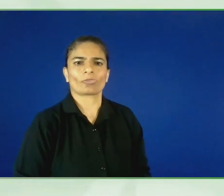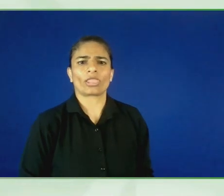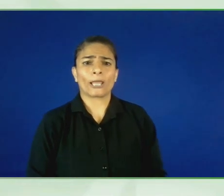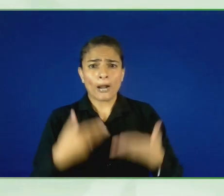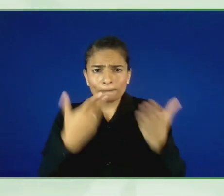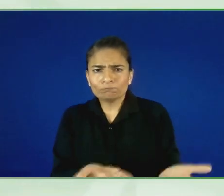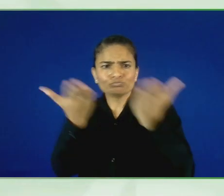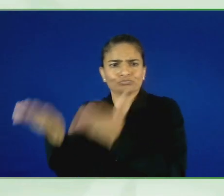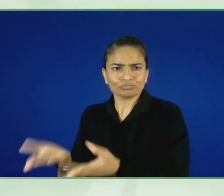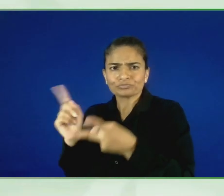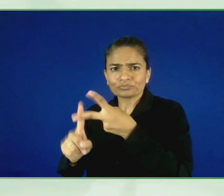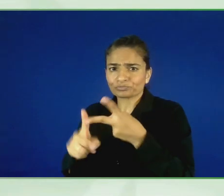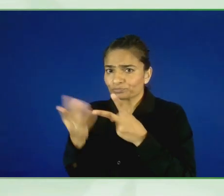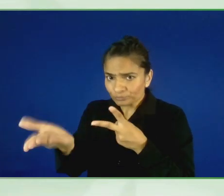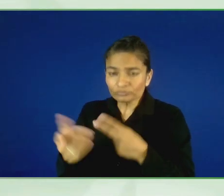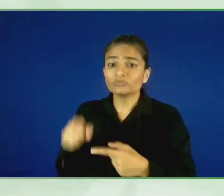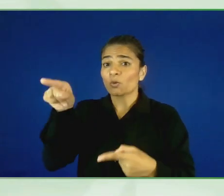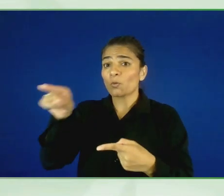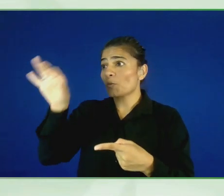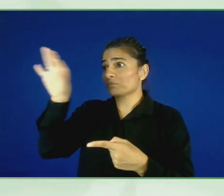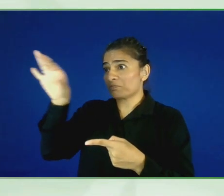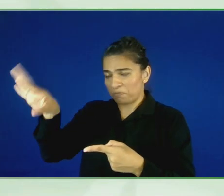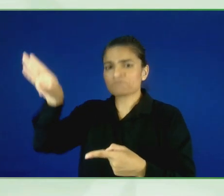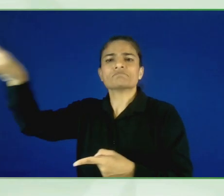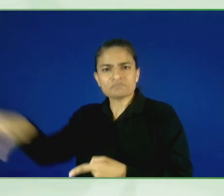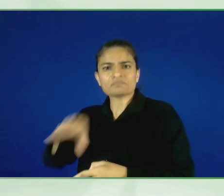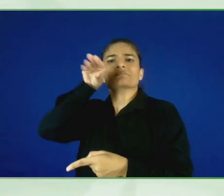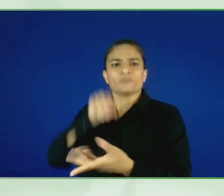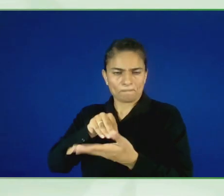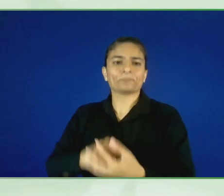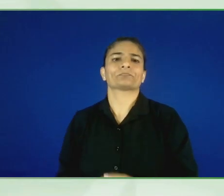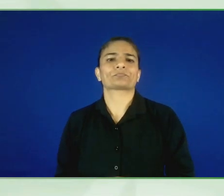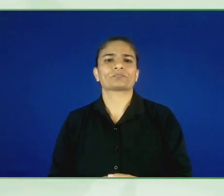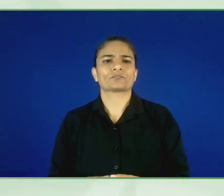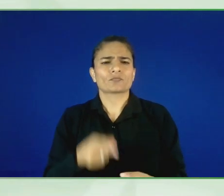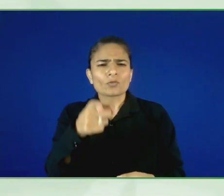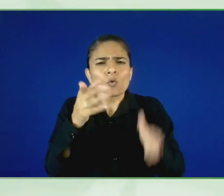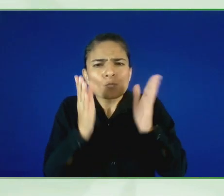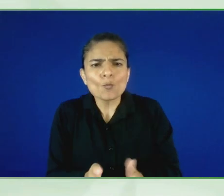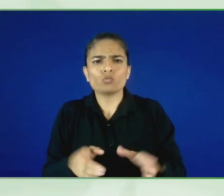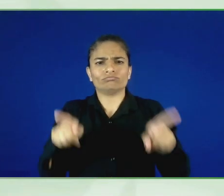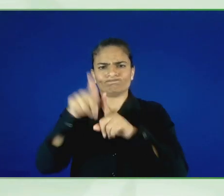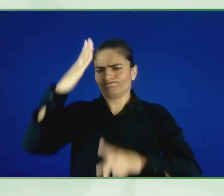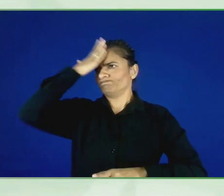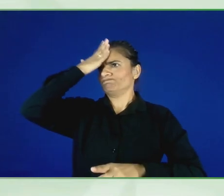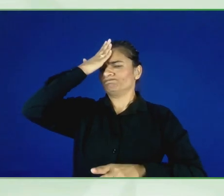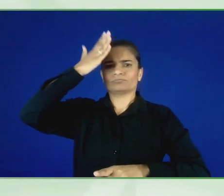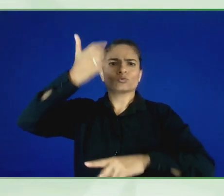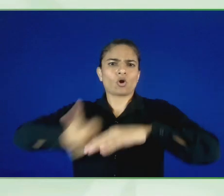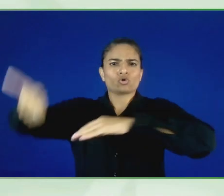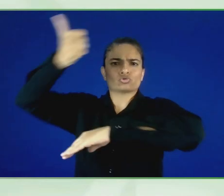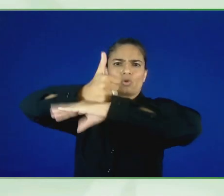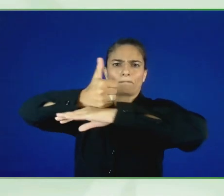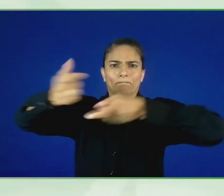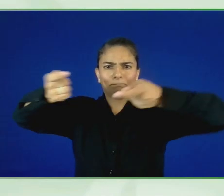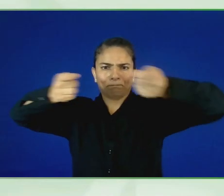top management, your top leadership engaged and committed, transform that commitment into